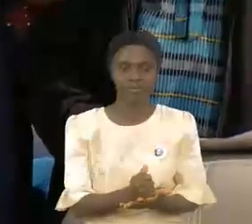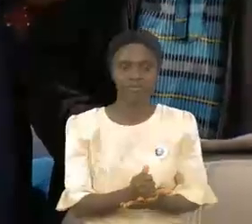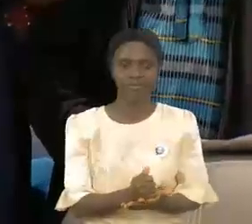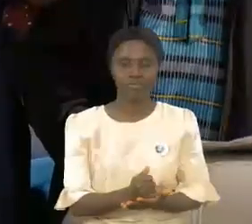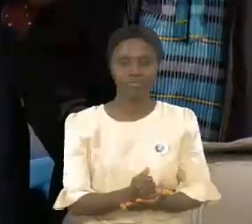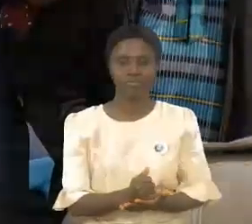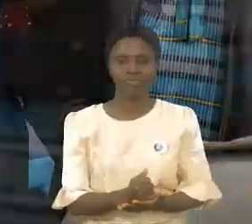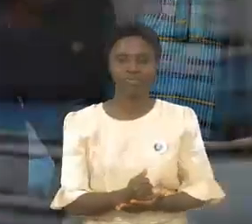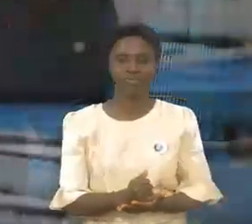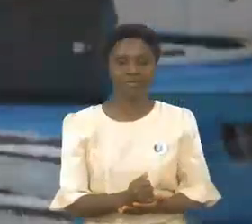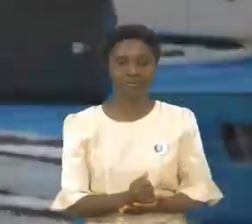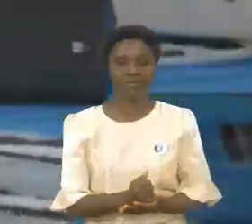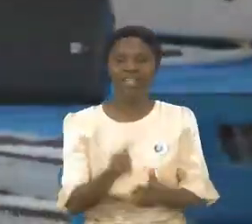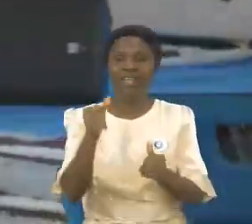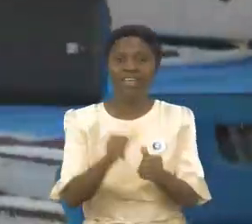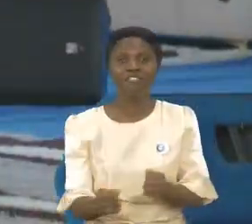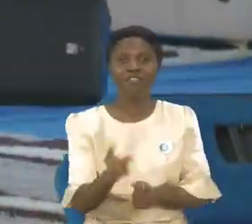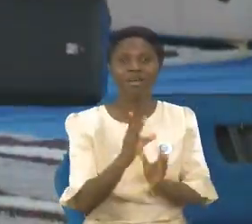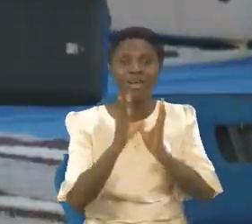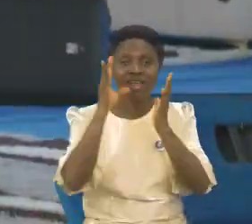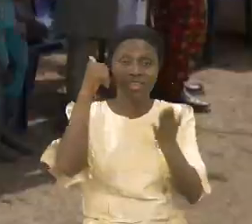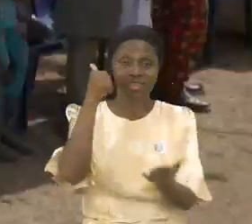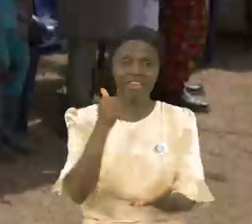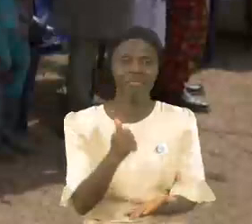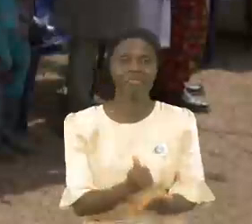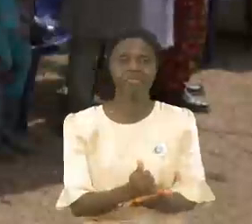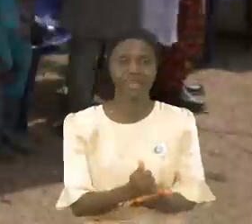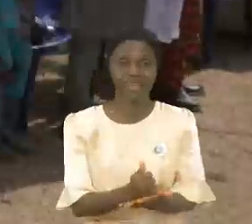We'll try that again. And everybody said,